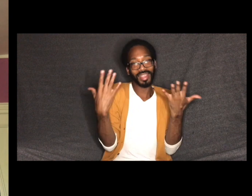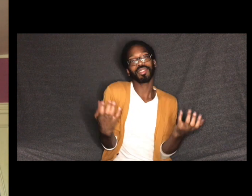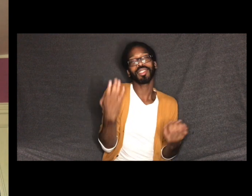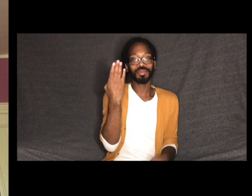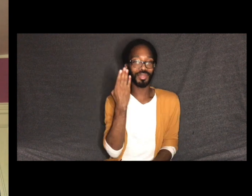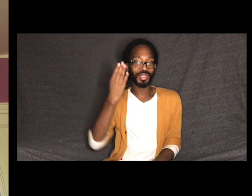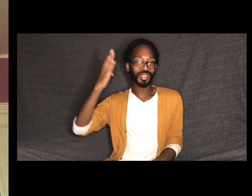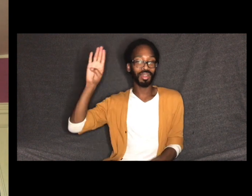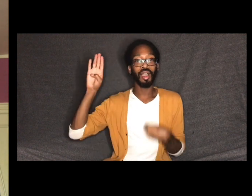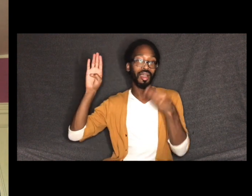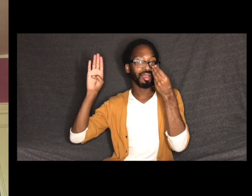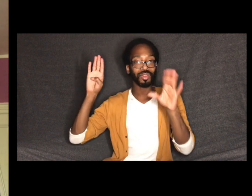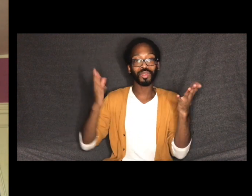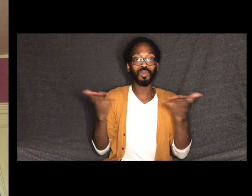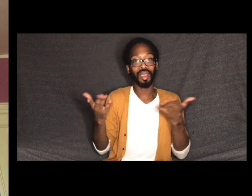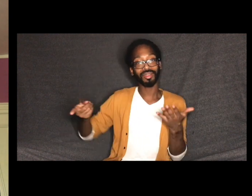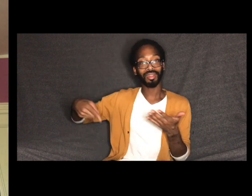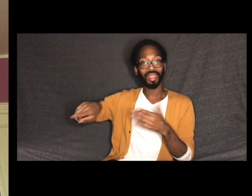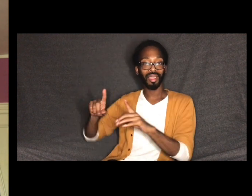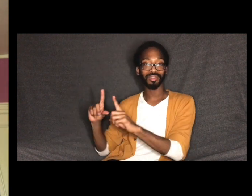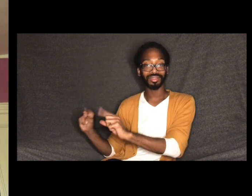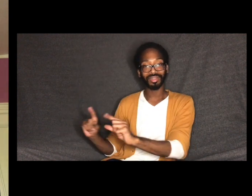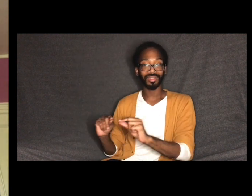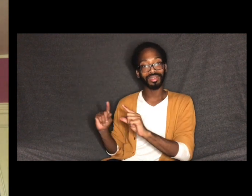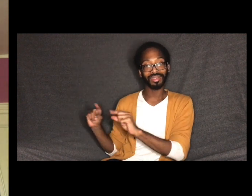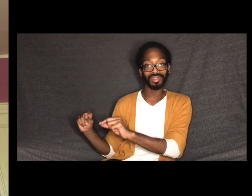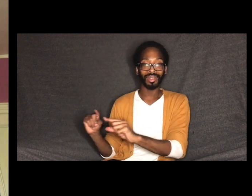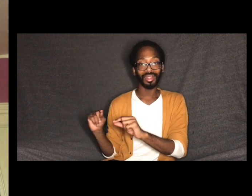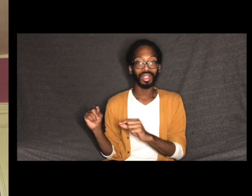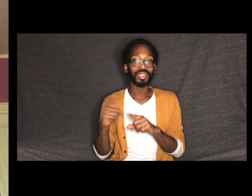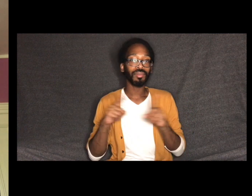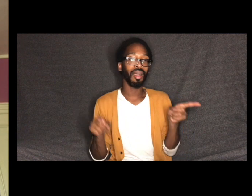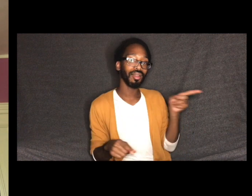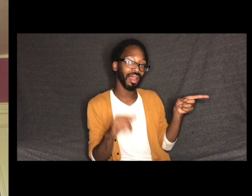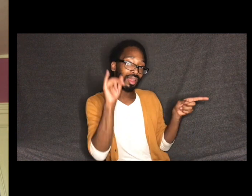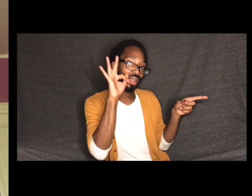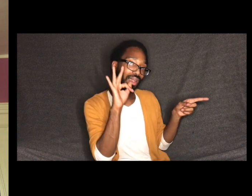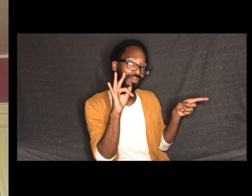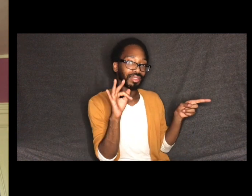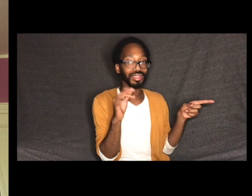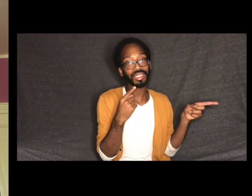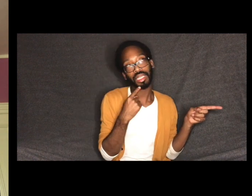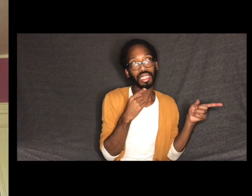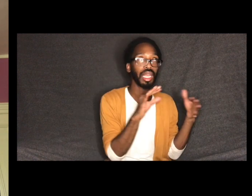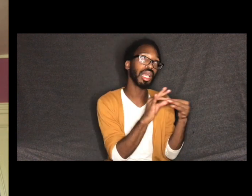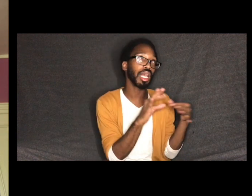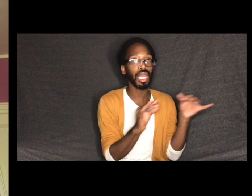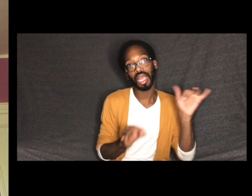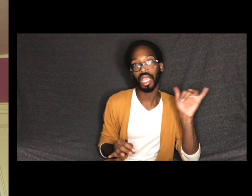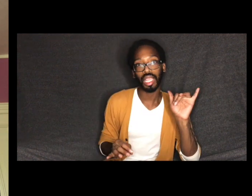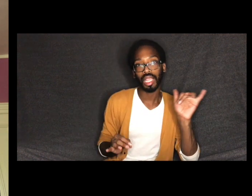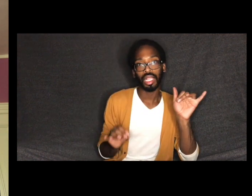I want blue there. Don't care what they say back at school. But if John says he likes